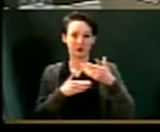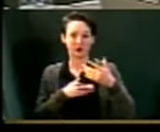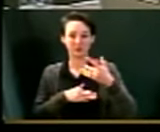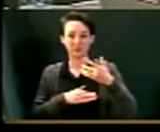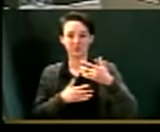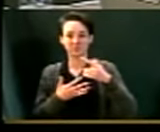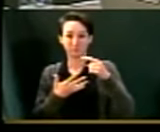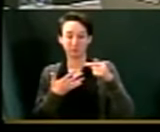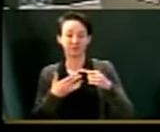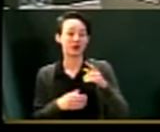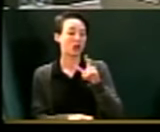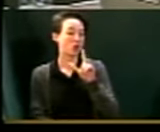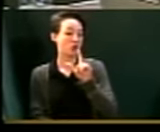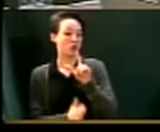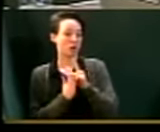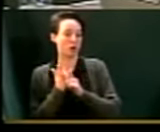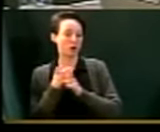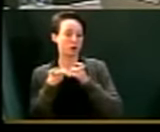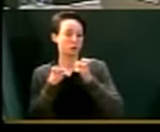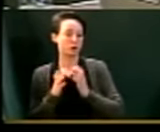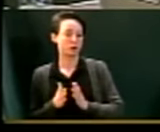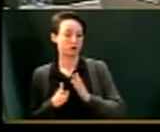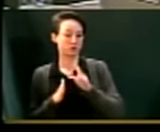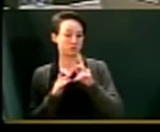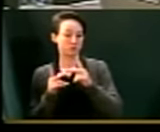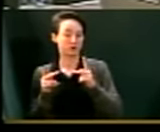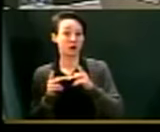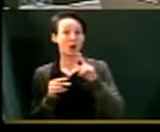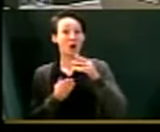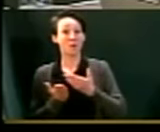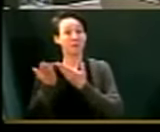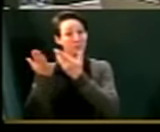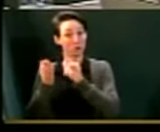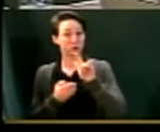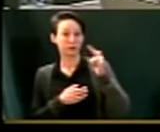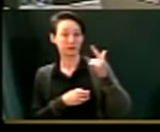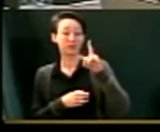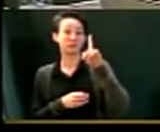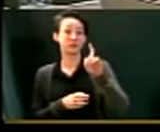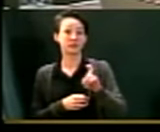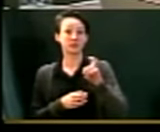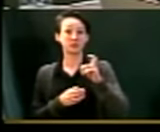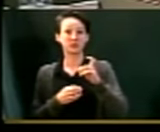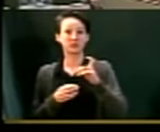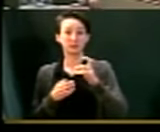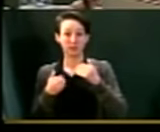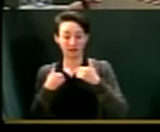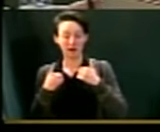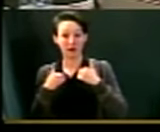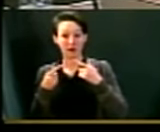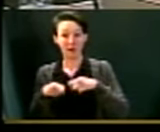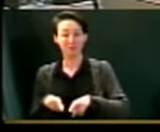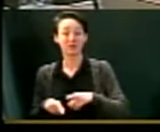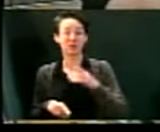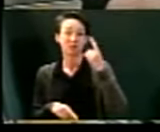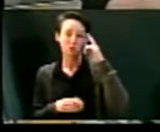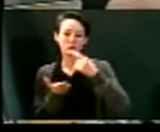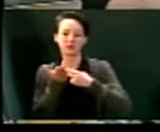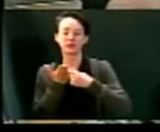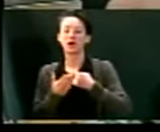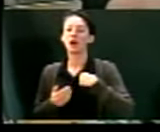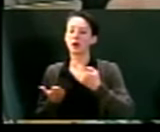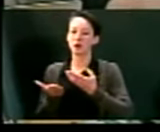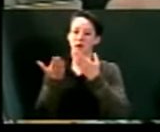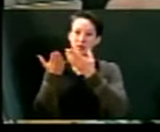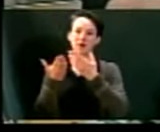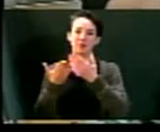law director's position would be that a motion and a second needs to be made if the board's going to discuss it. Okay, I make a motion to discuss the next